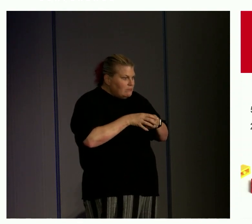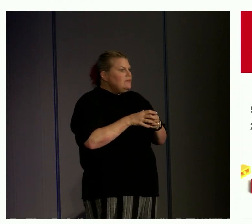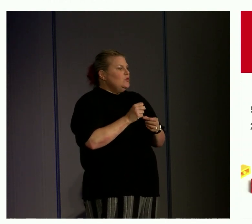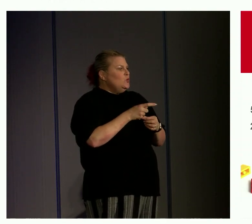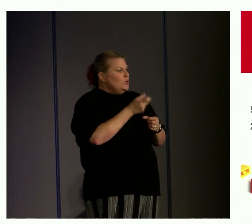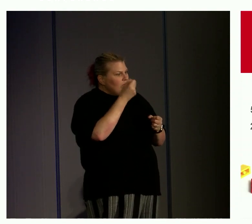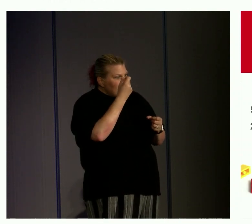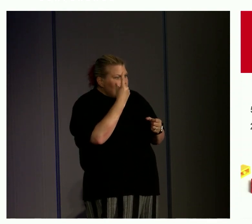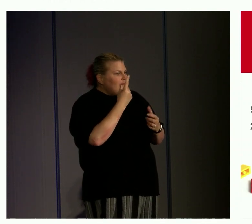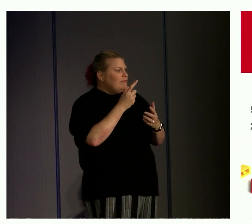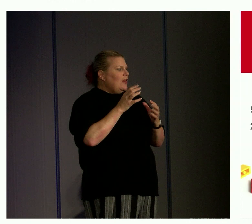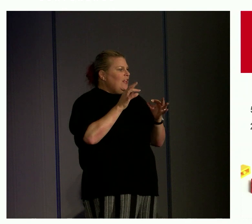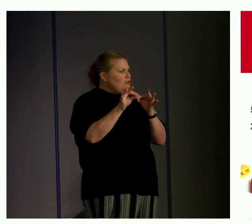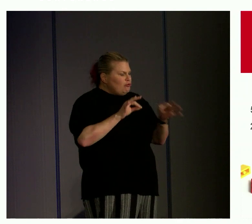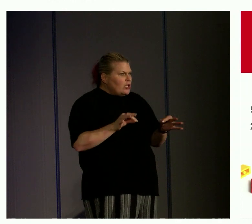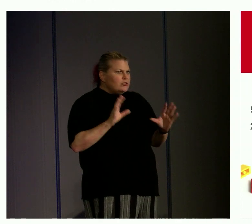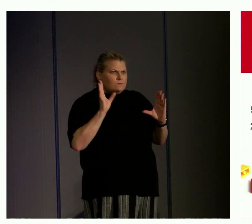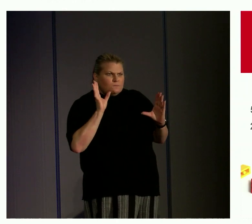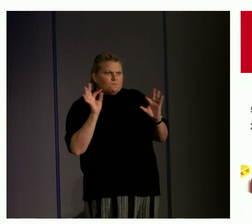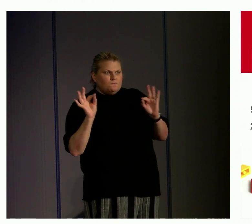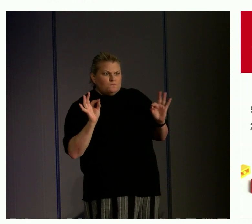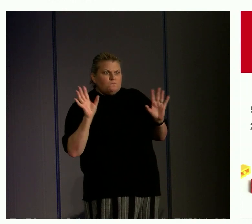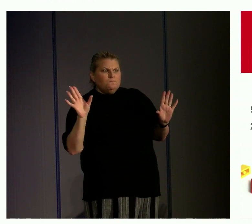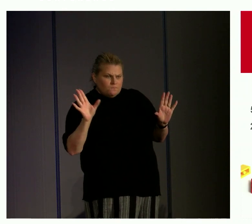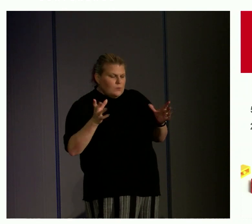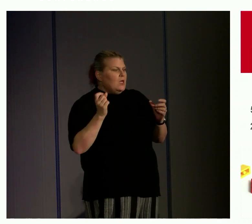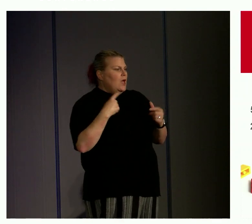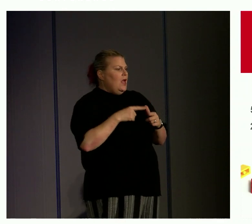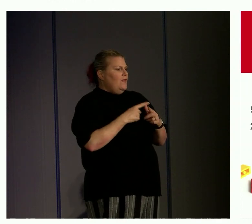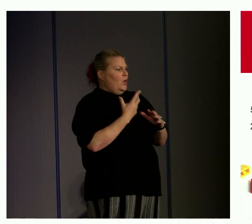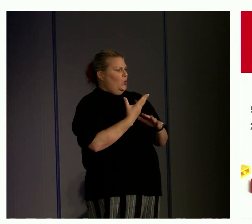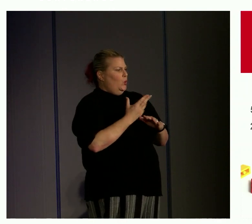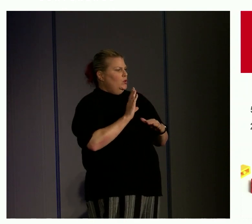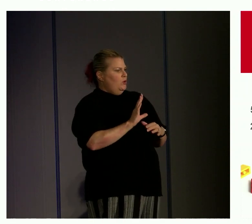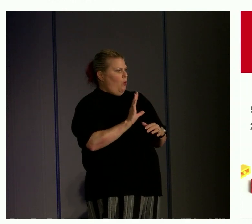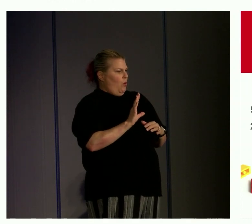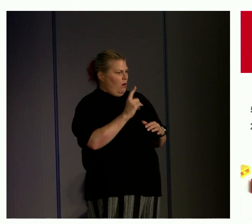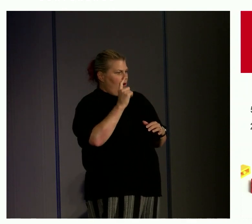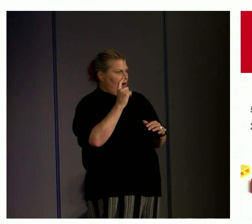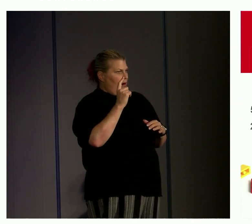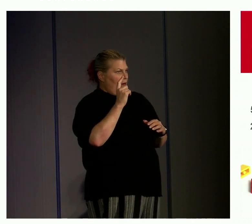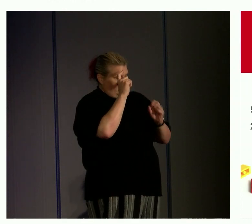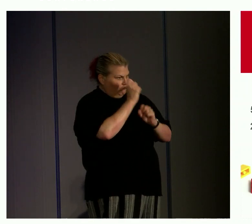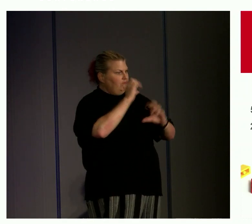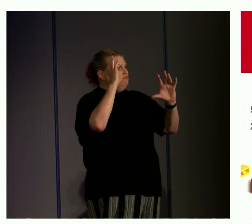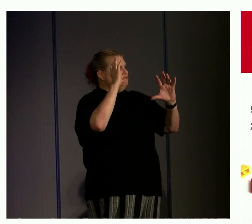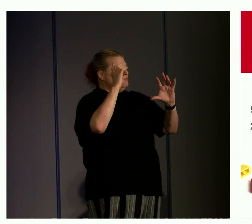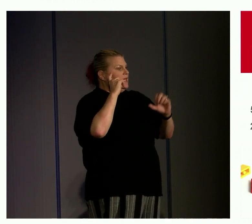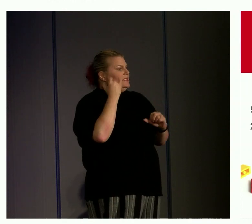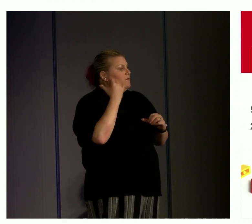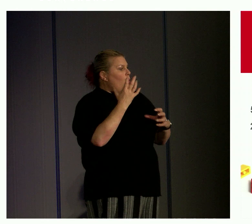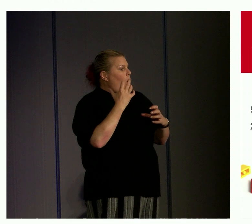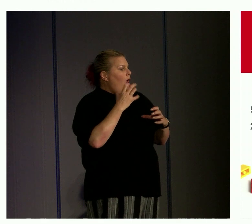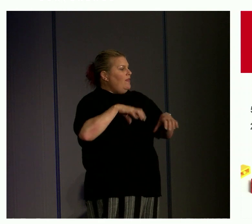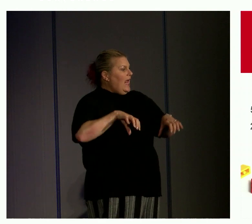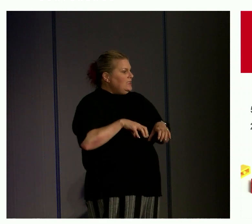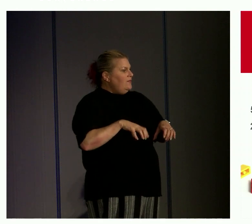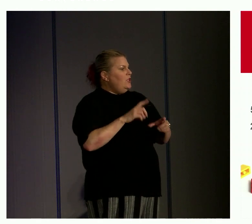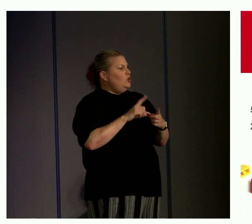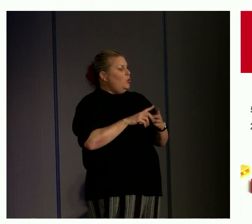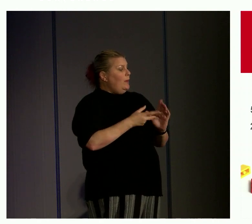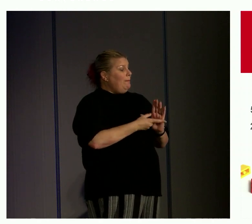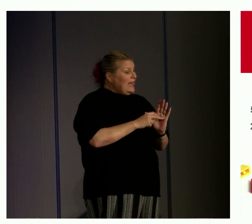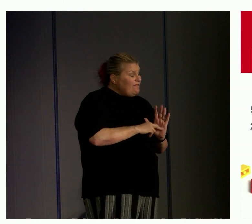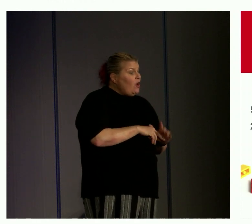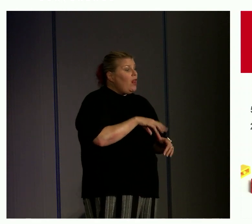will understand the instruction. Then you also use your mental imagery, because if you want the activity to be meaningful and